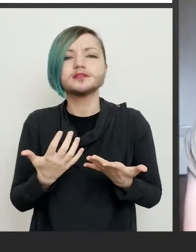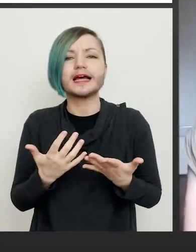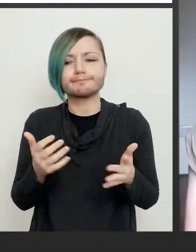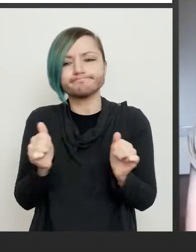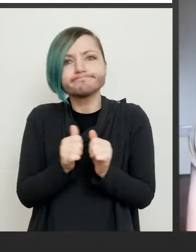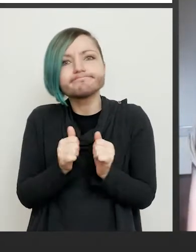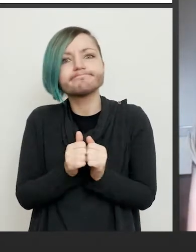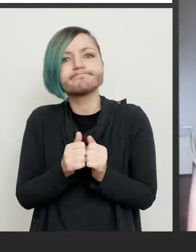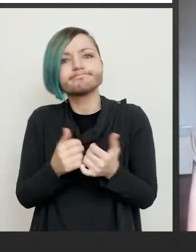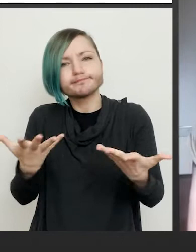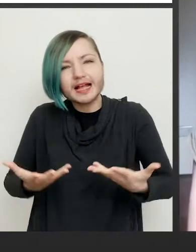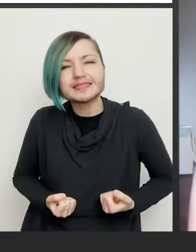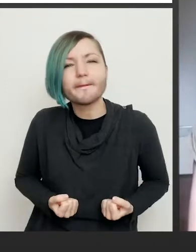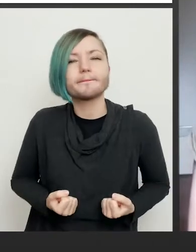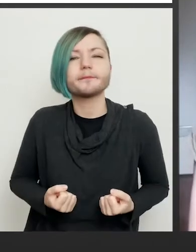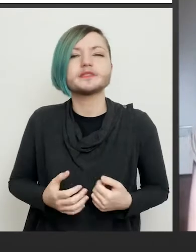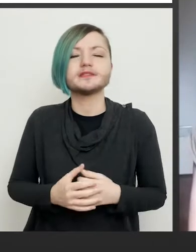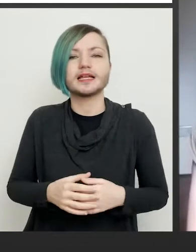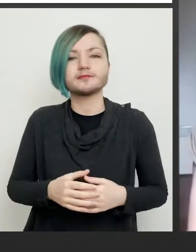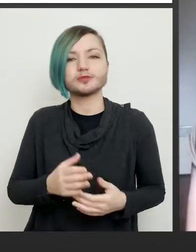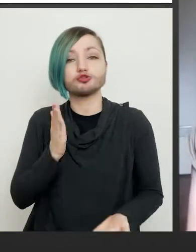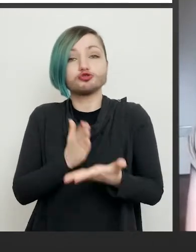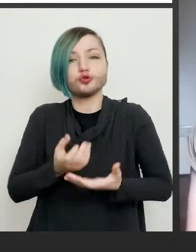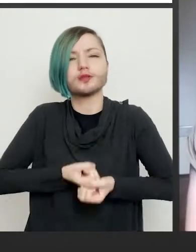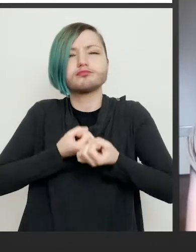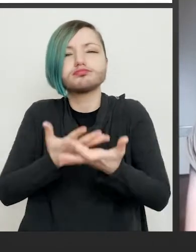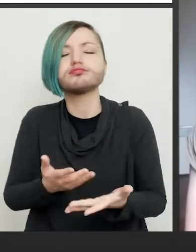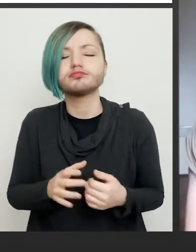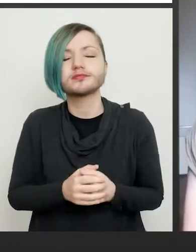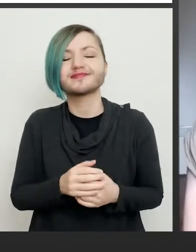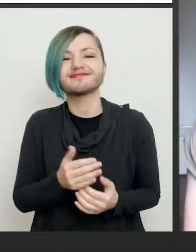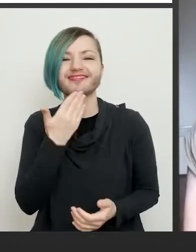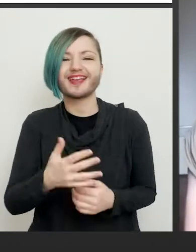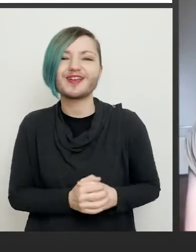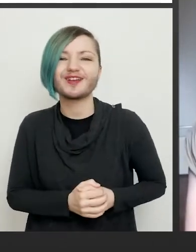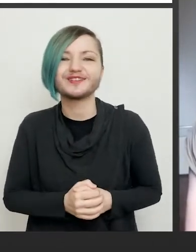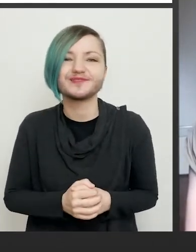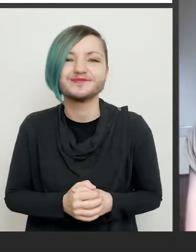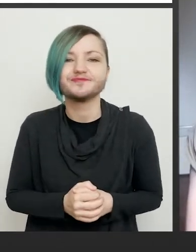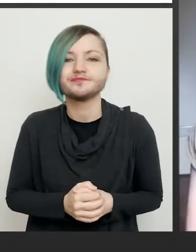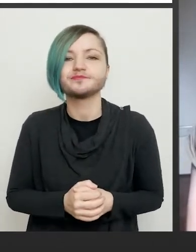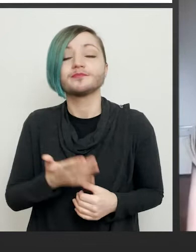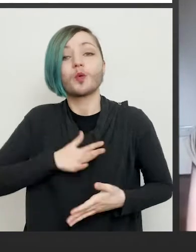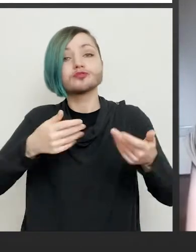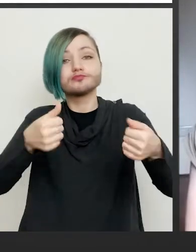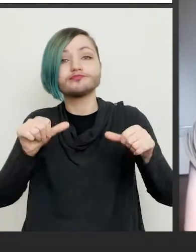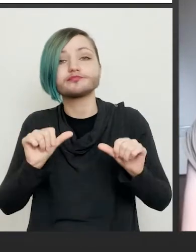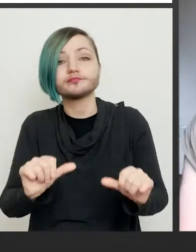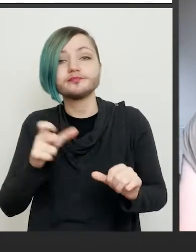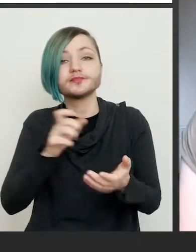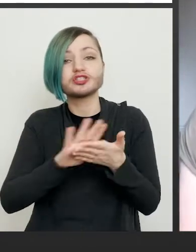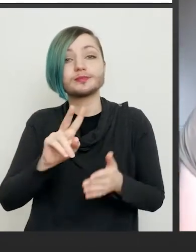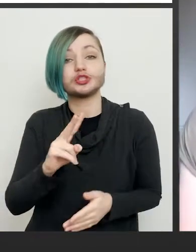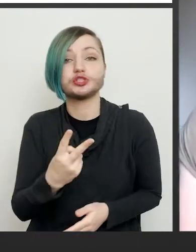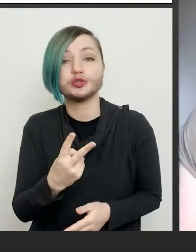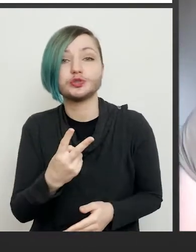affirmation there and sticking to your truth. Thank you. That's great. I wanted to move on to chapter